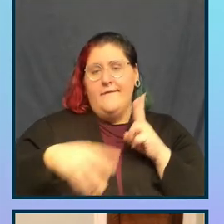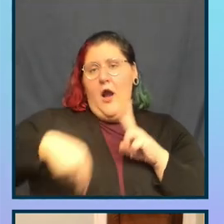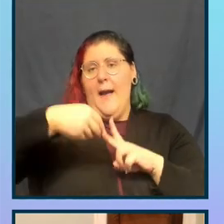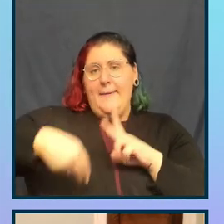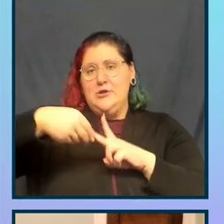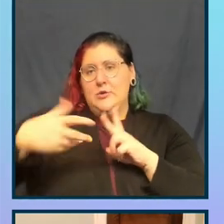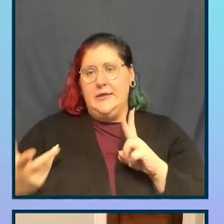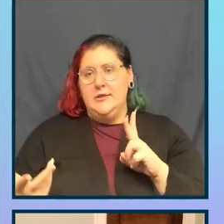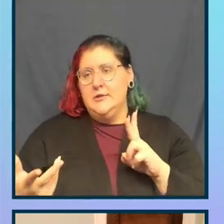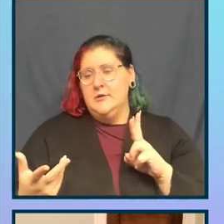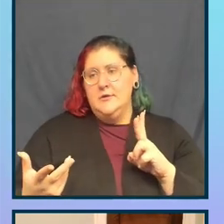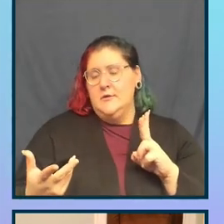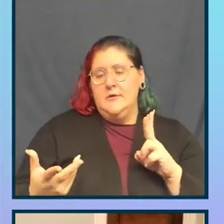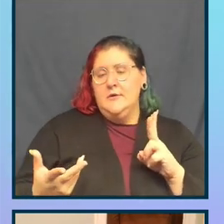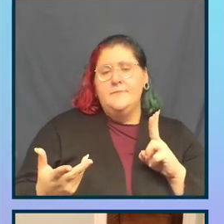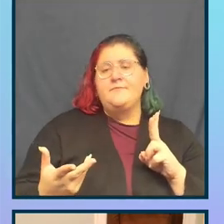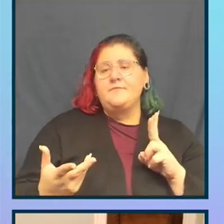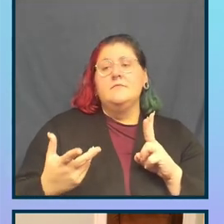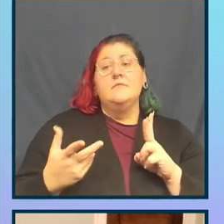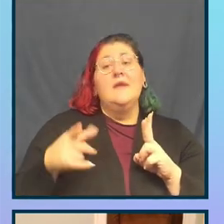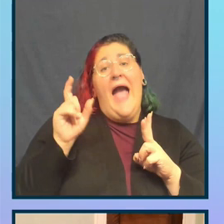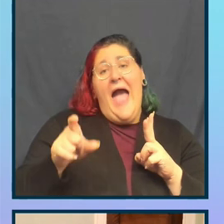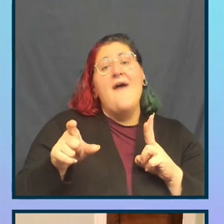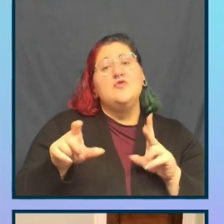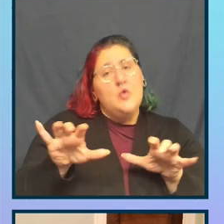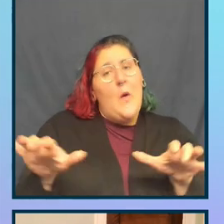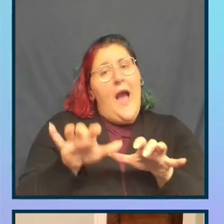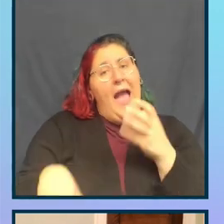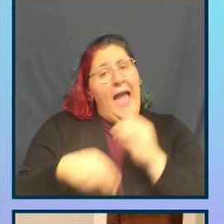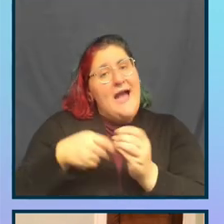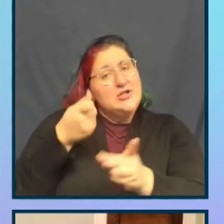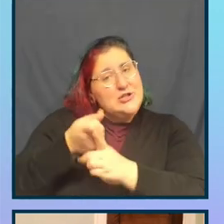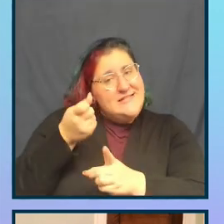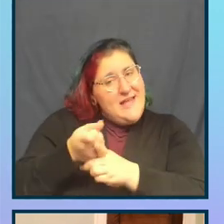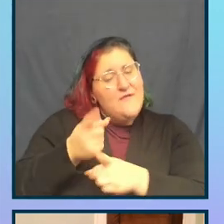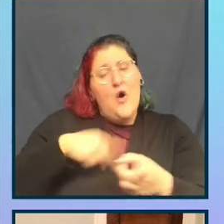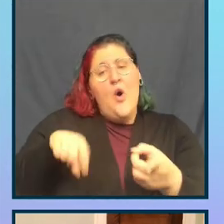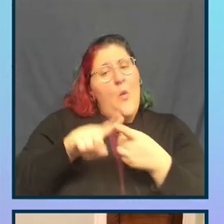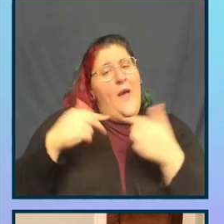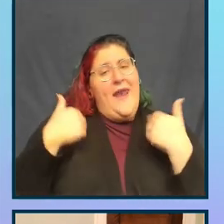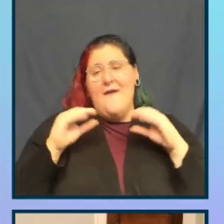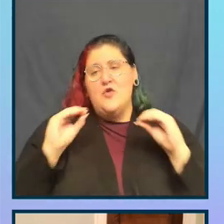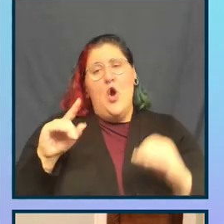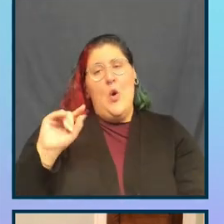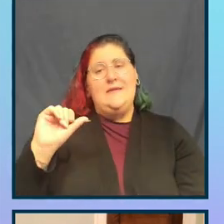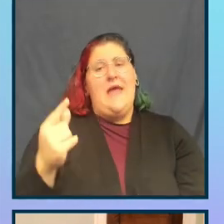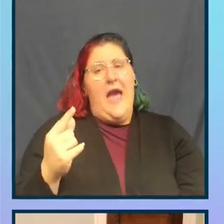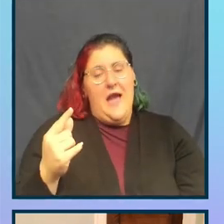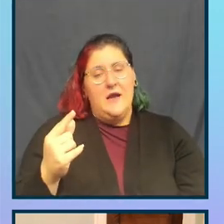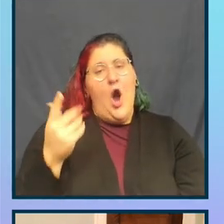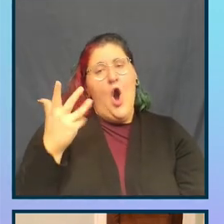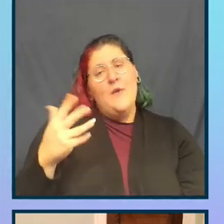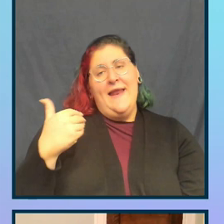Where you do have to manually add ARIA roles is when we don't have an HTML tag that comes implicitly defined with the role you need. For example,